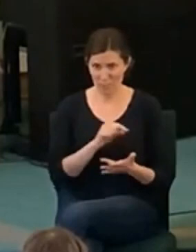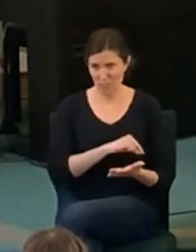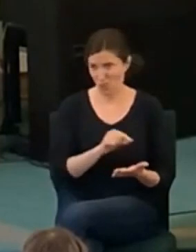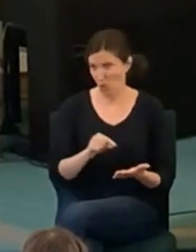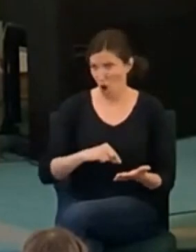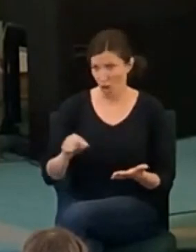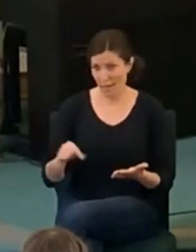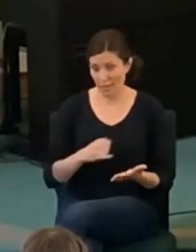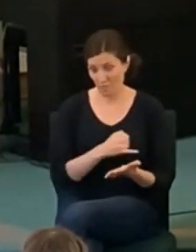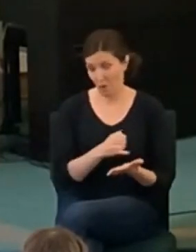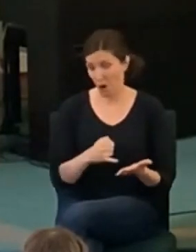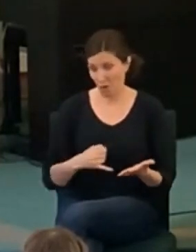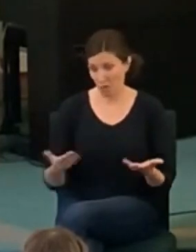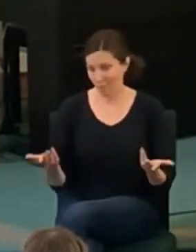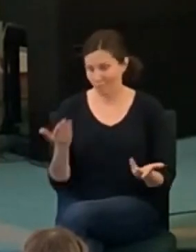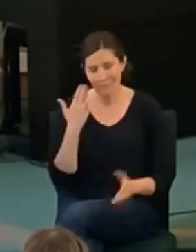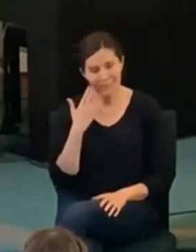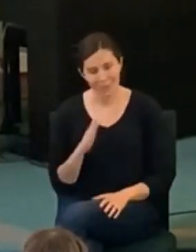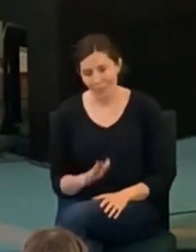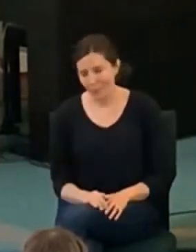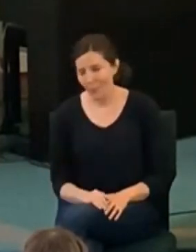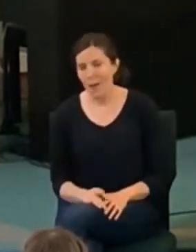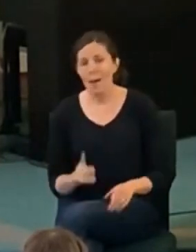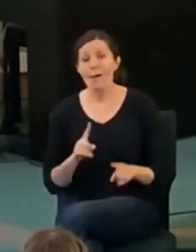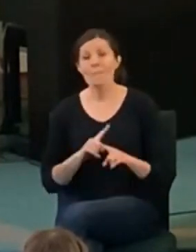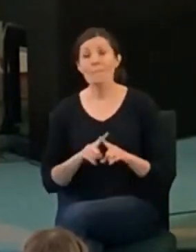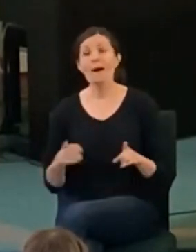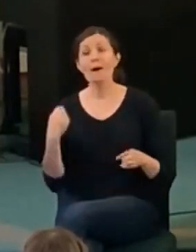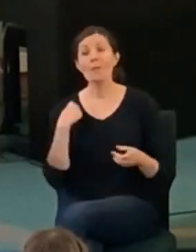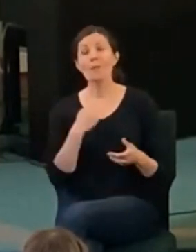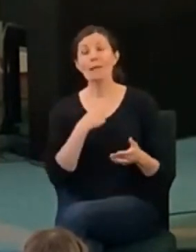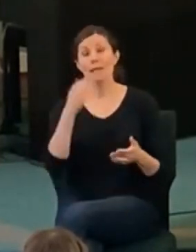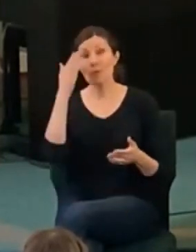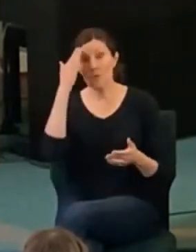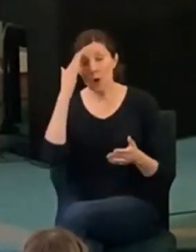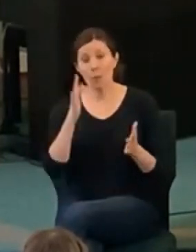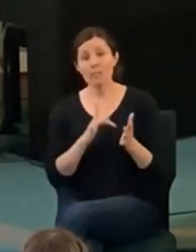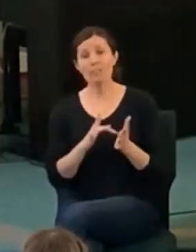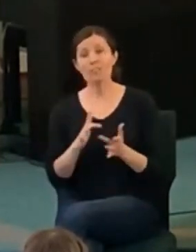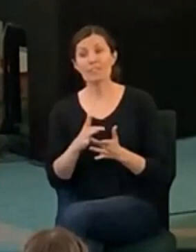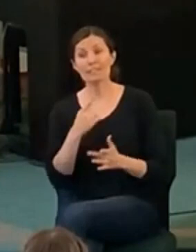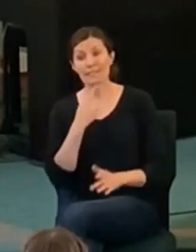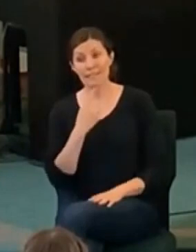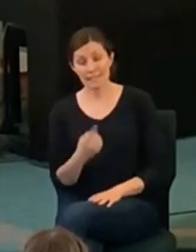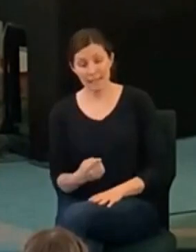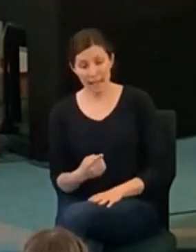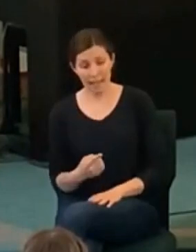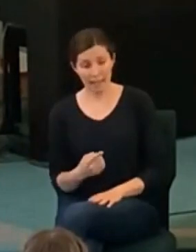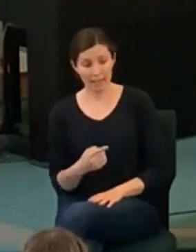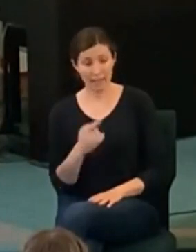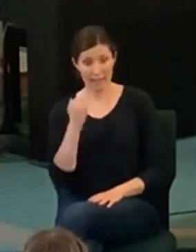he says that the Pharisees and scribes' questions don't even deserve a response from Jesus. So maybe Jesus was